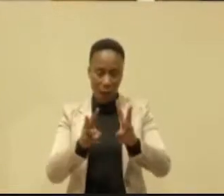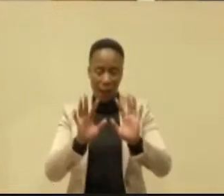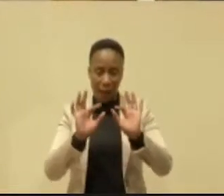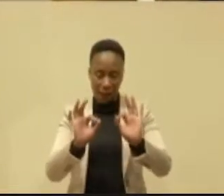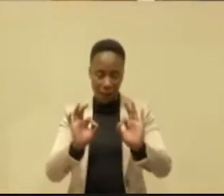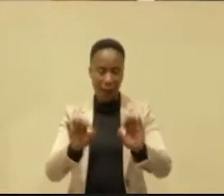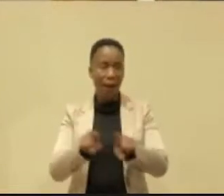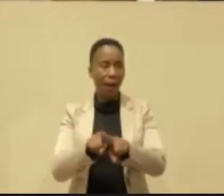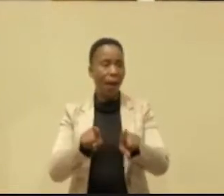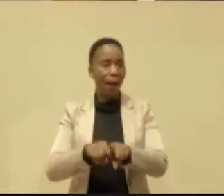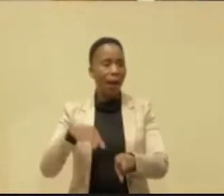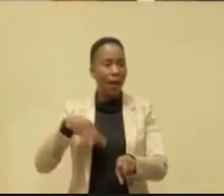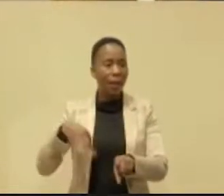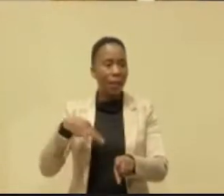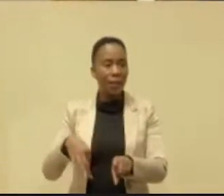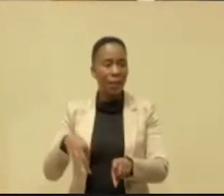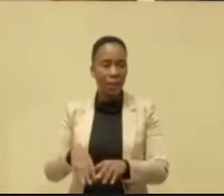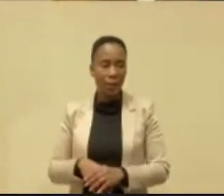like ladies